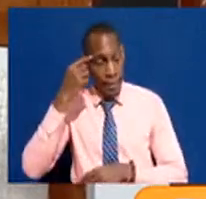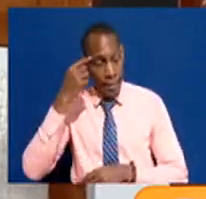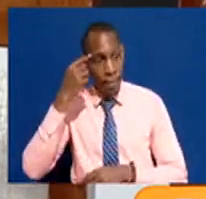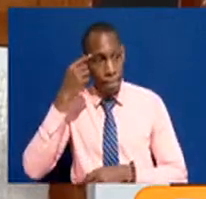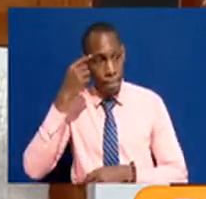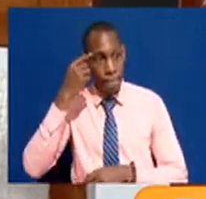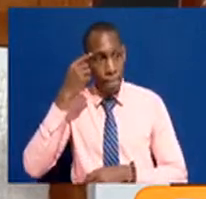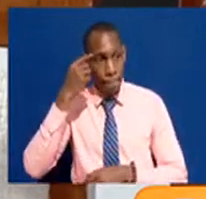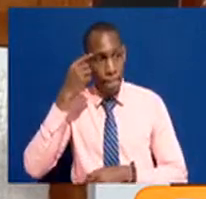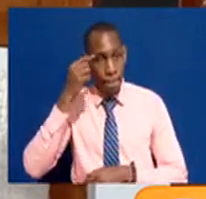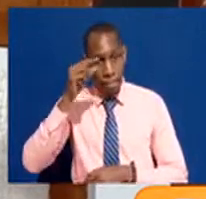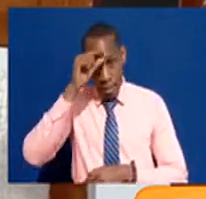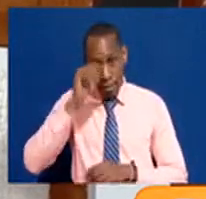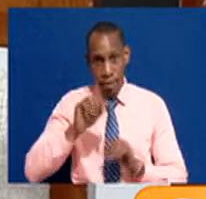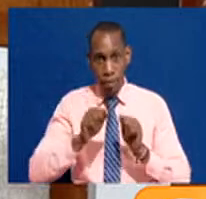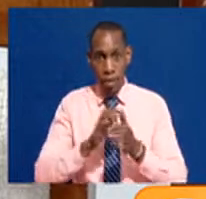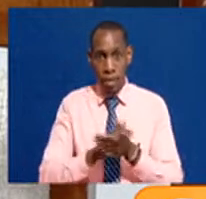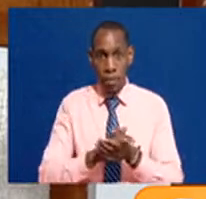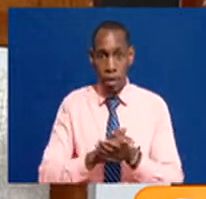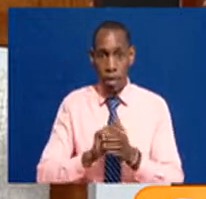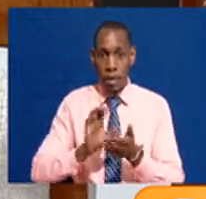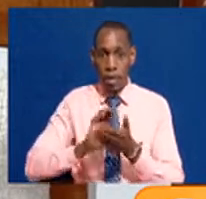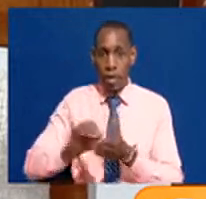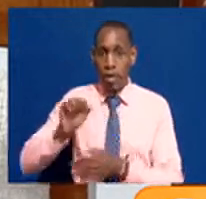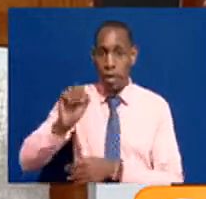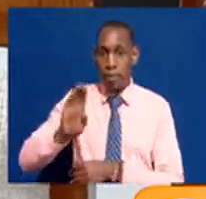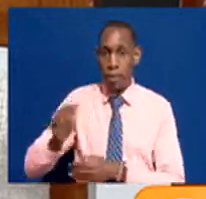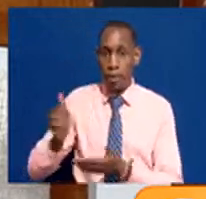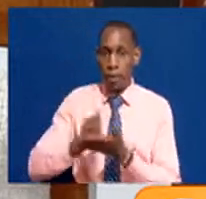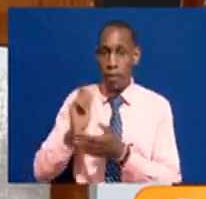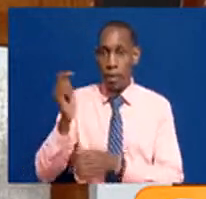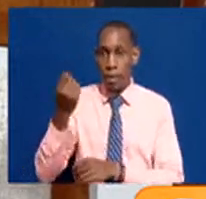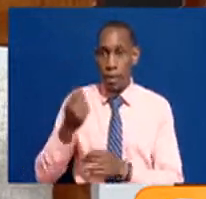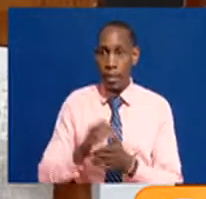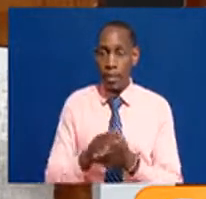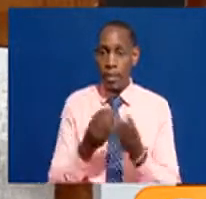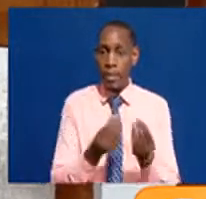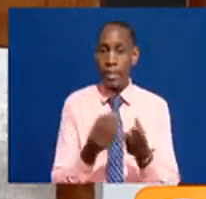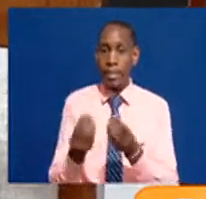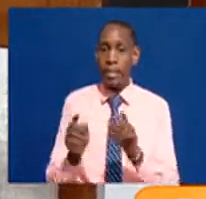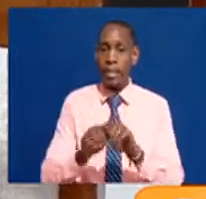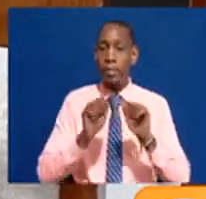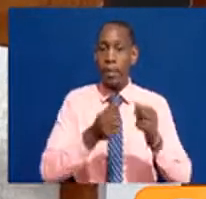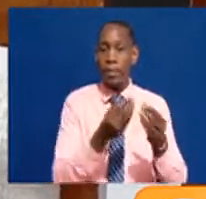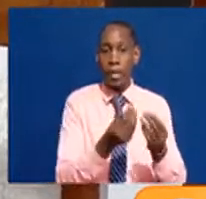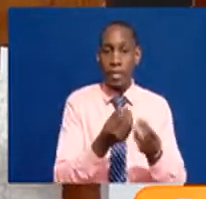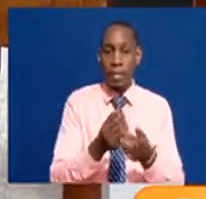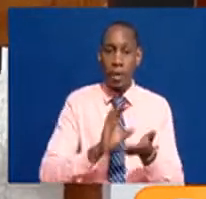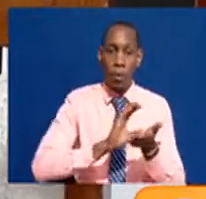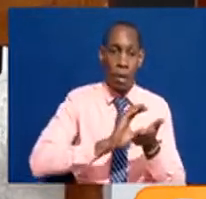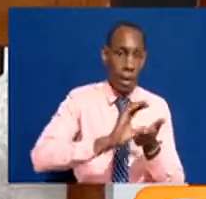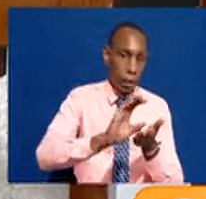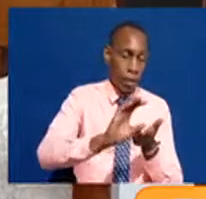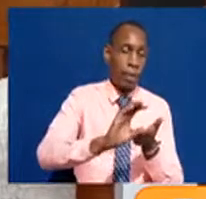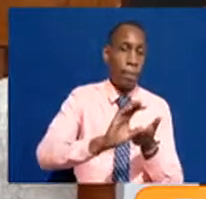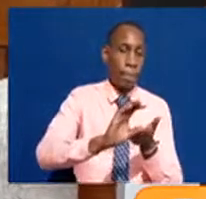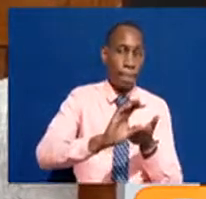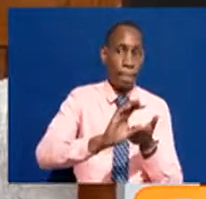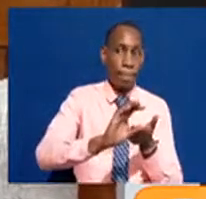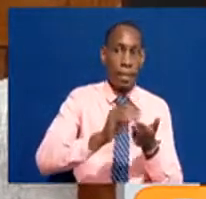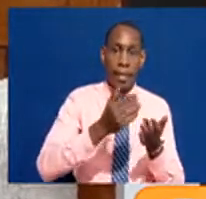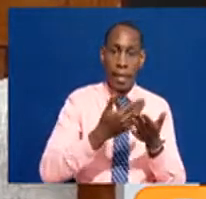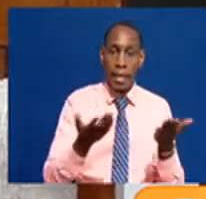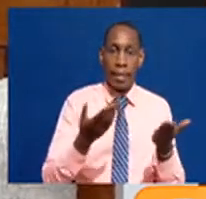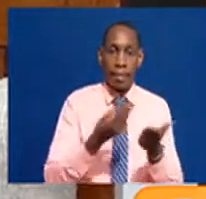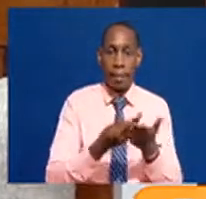a government that can move 5 billion shillings to the office of the president like that can easily move whatever